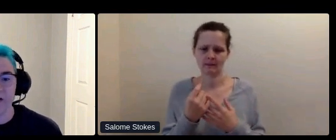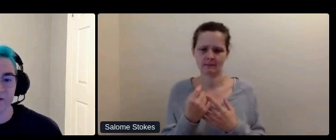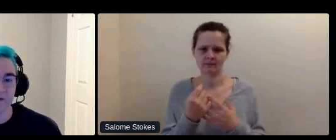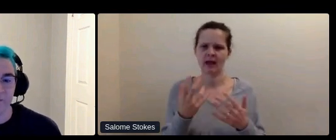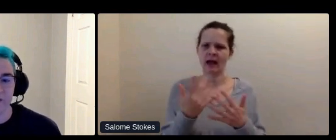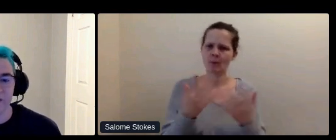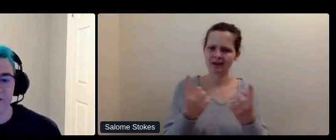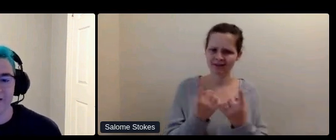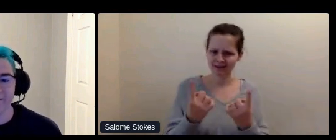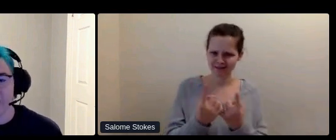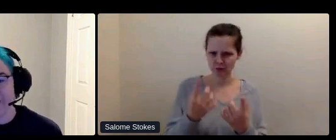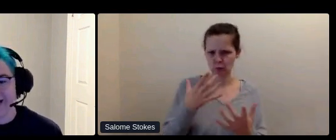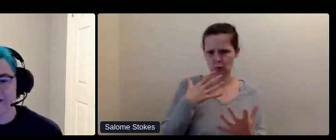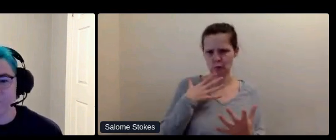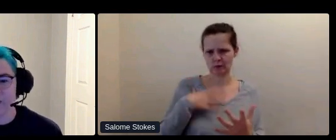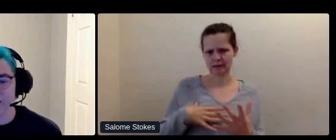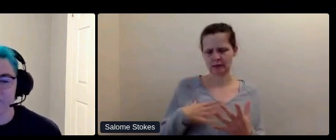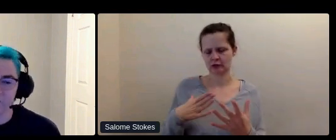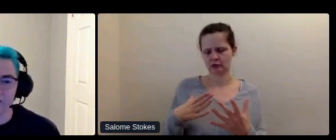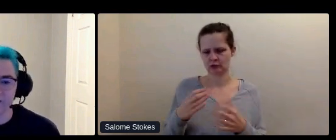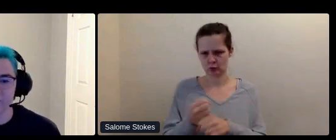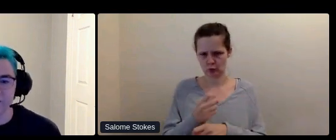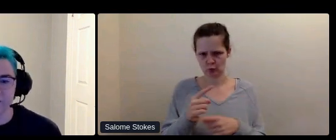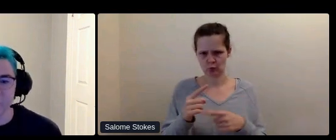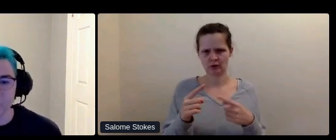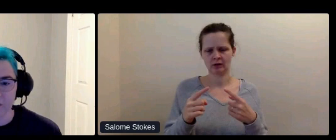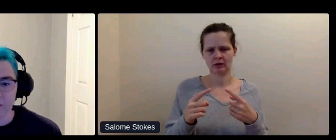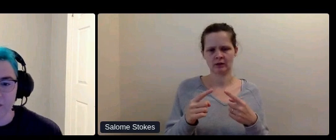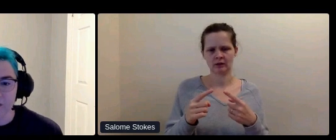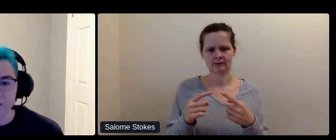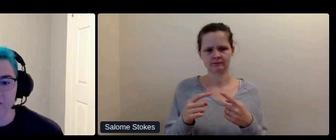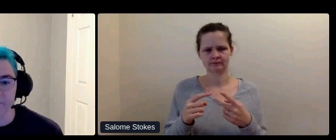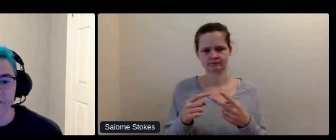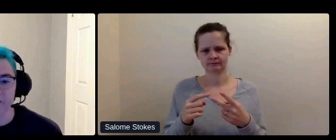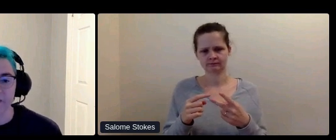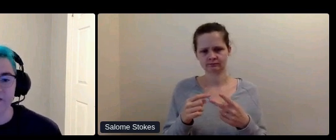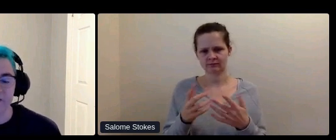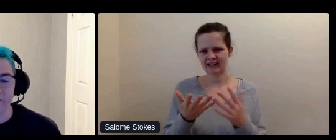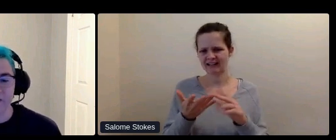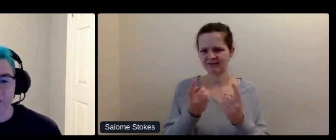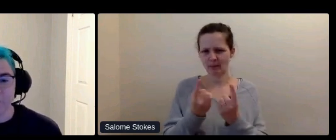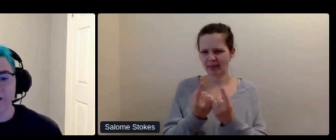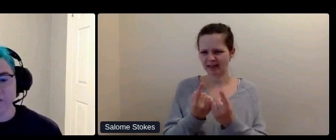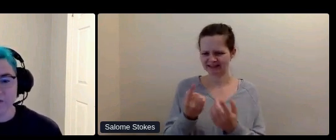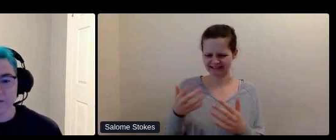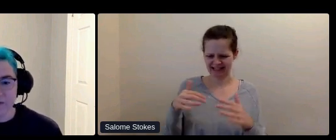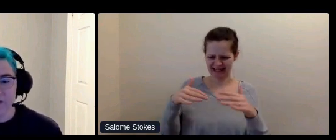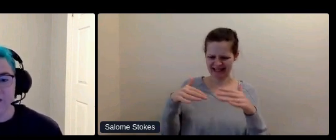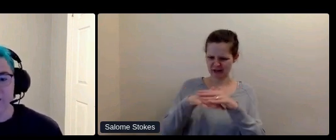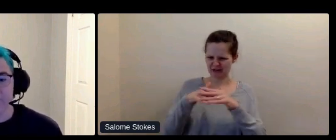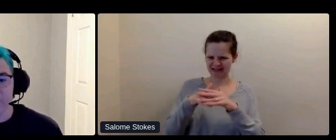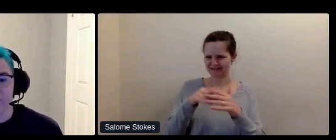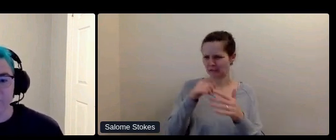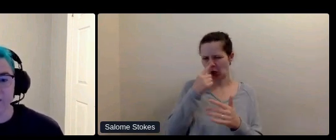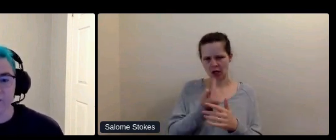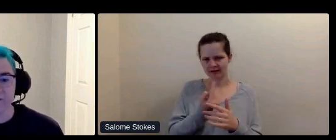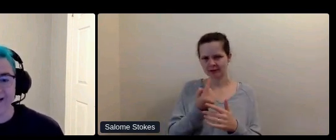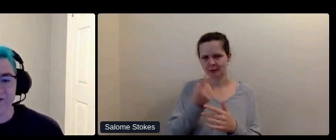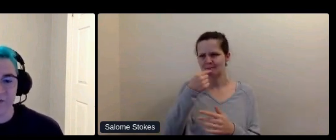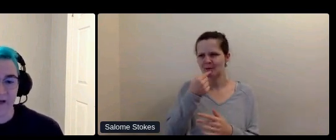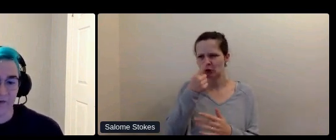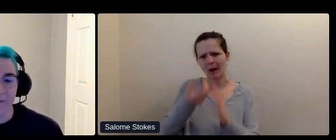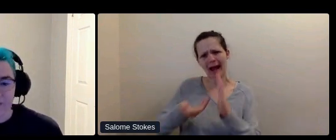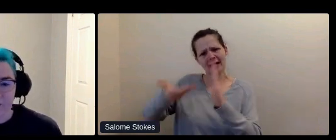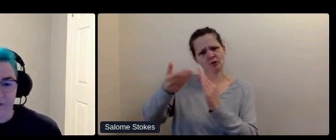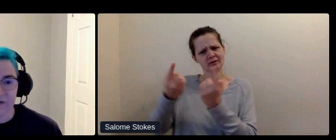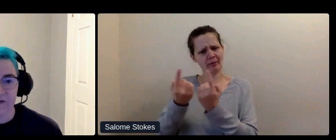are modular scripting are fallbacks when the integrated solutions don't work. These are things that are situational, in which we create